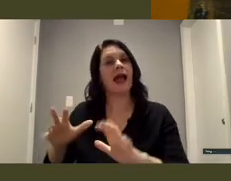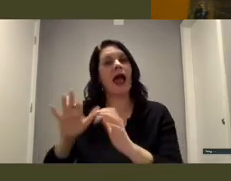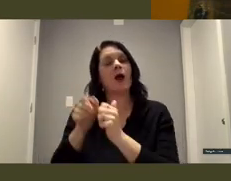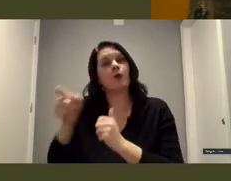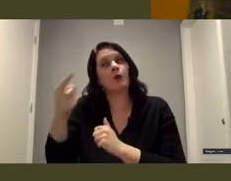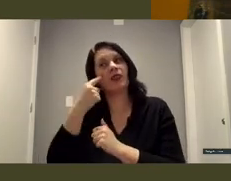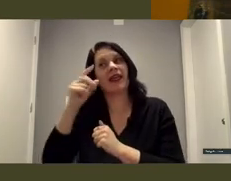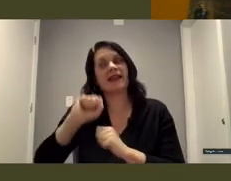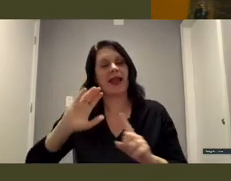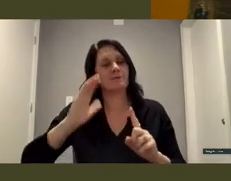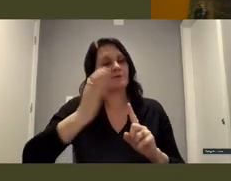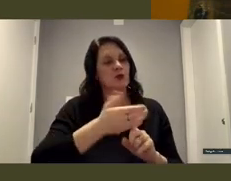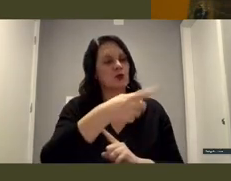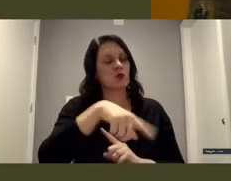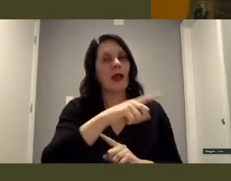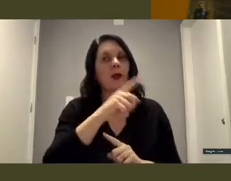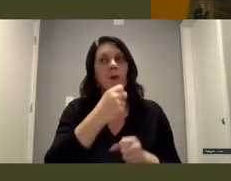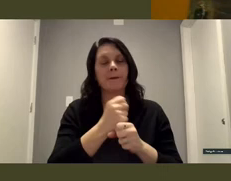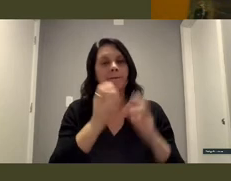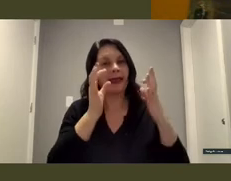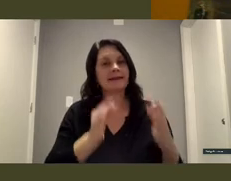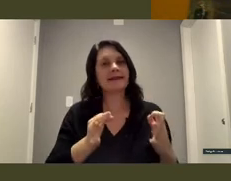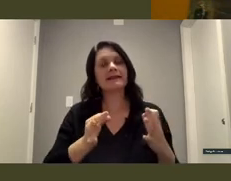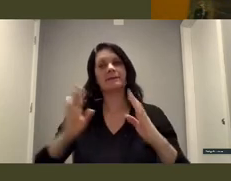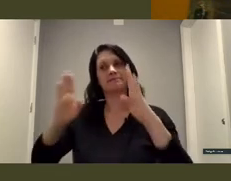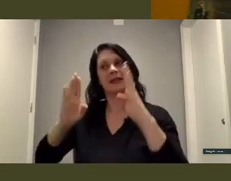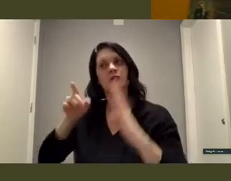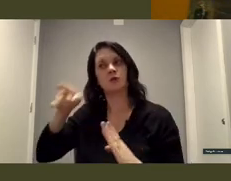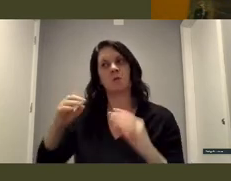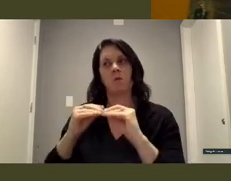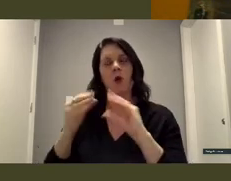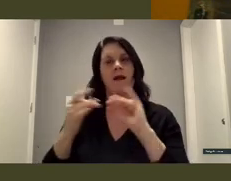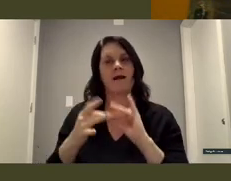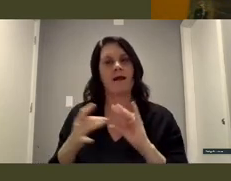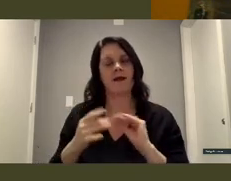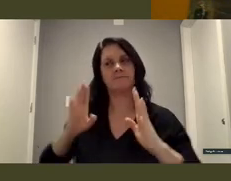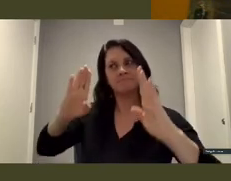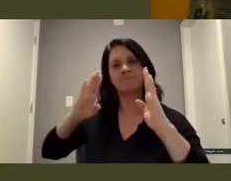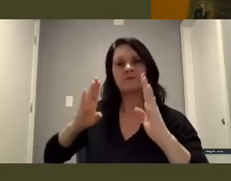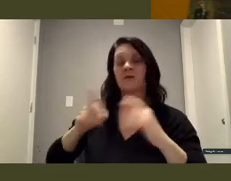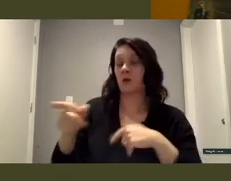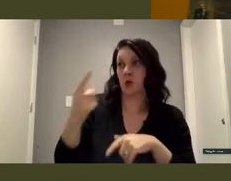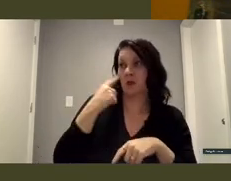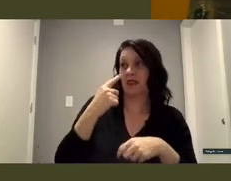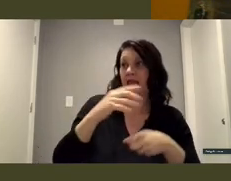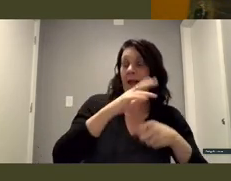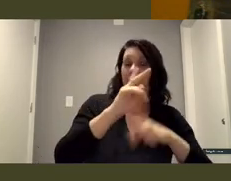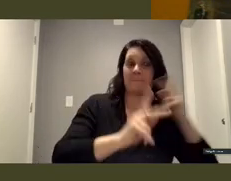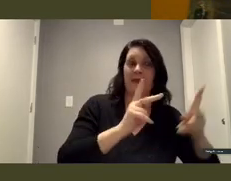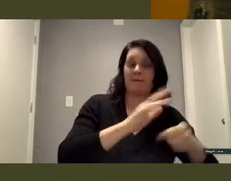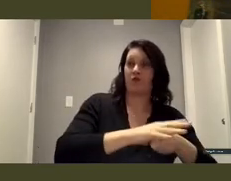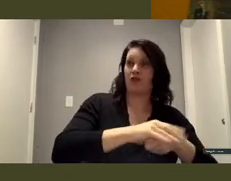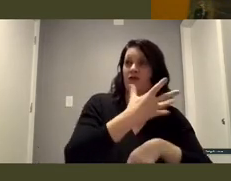decision makers to listen to you more? Do you think that it's people pressure citizen engagement that will really